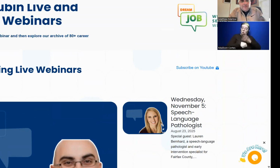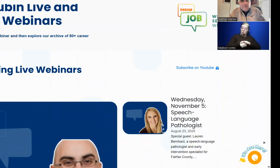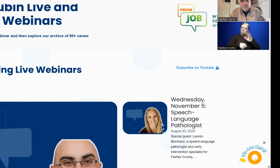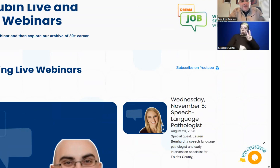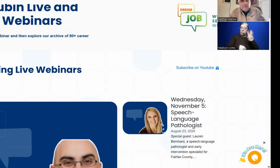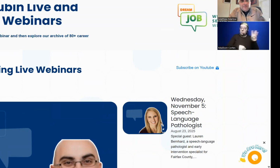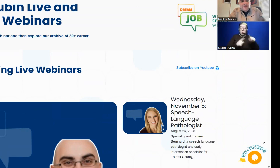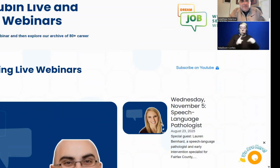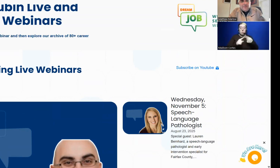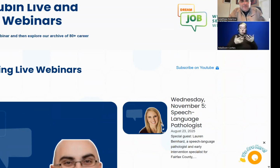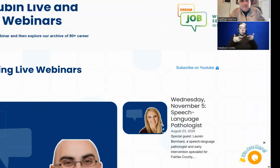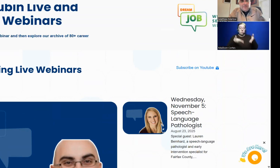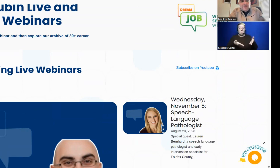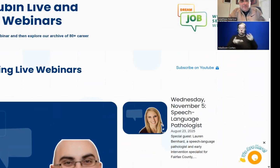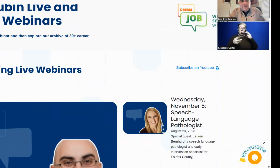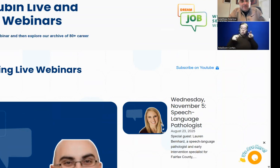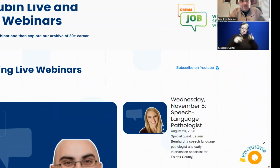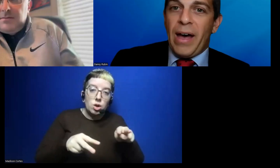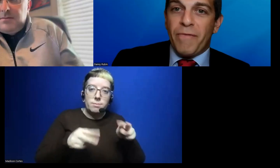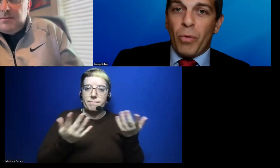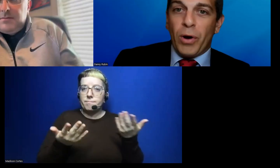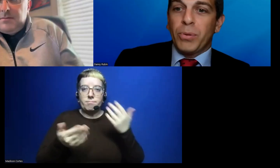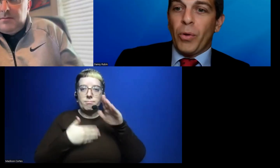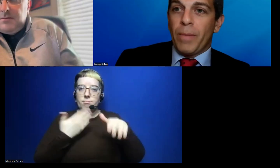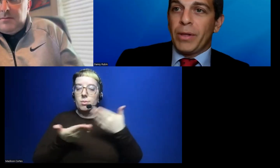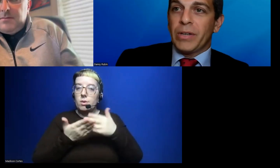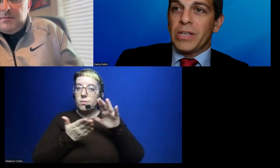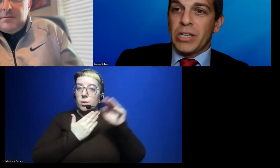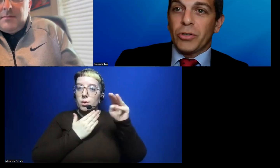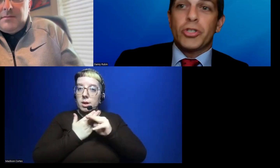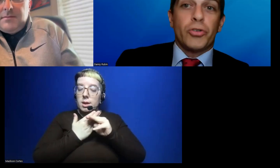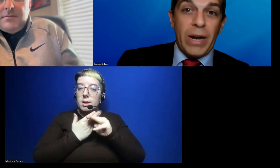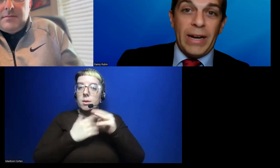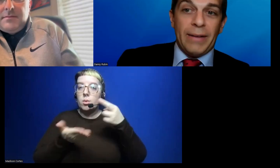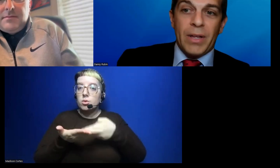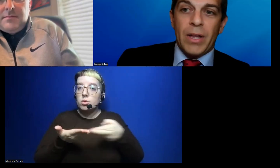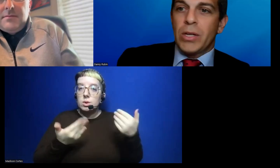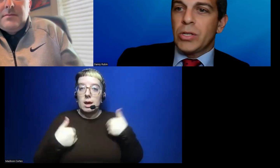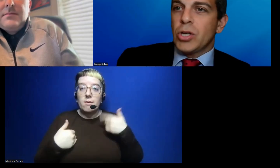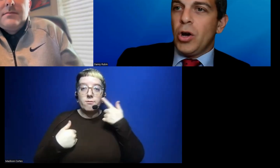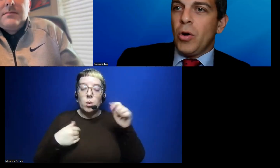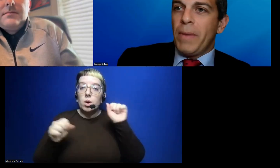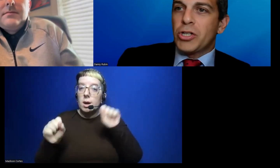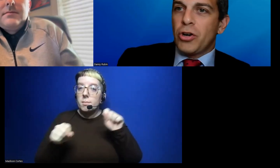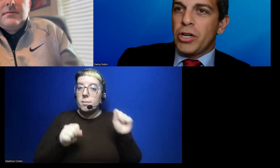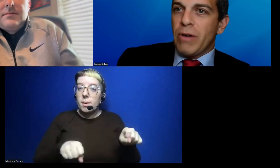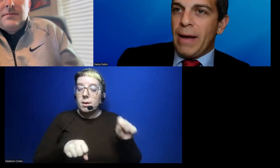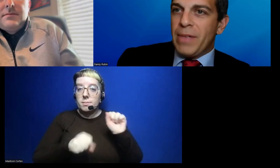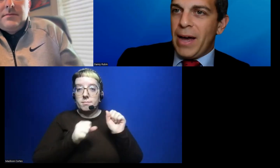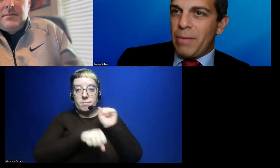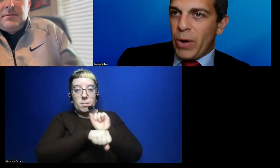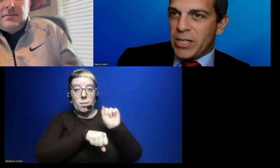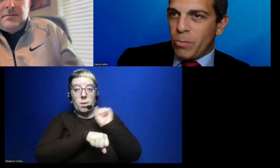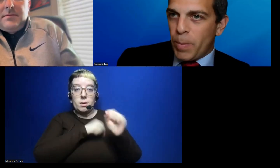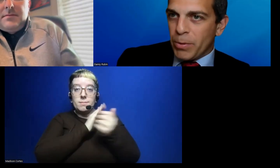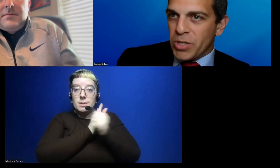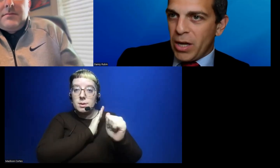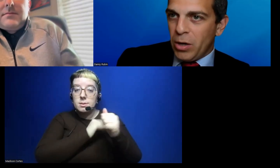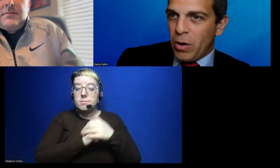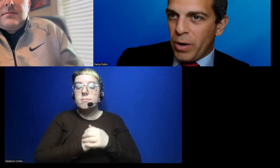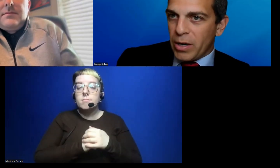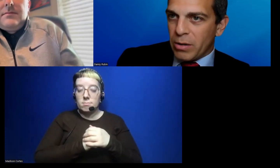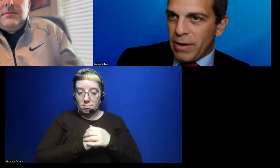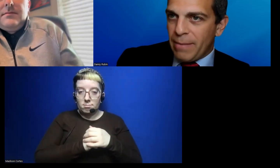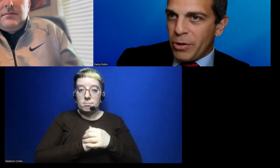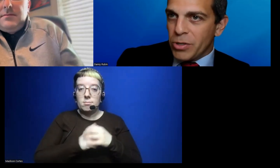everything else we do, all the curriculum resources we have for employability skills training. So make sure you grab that. And we had some more people